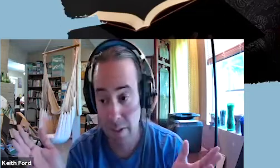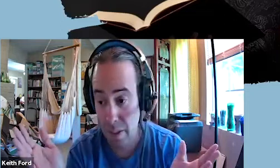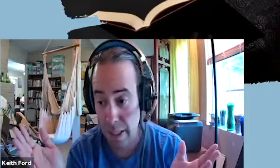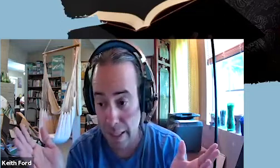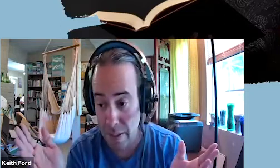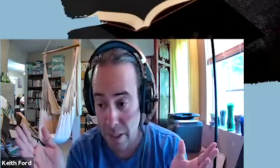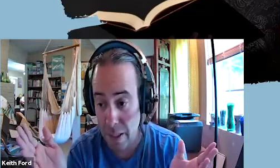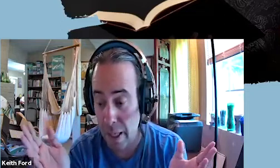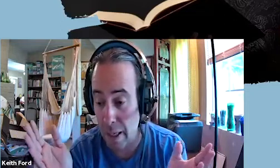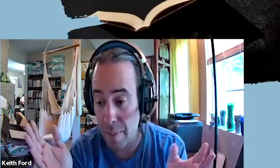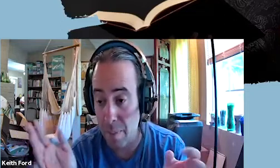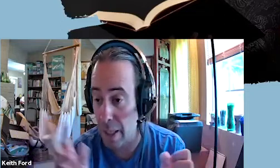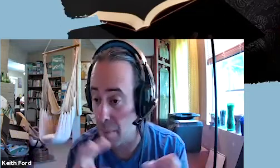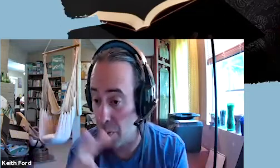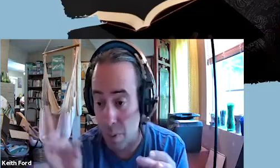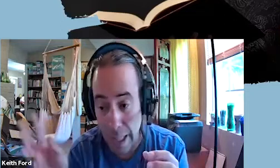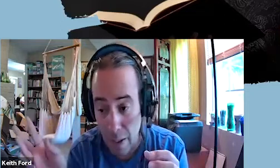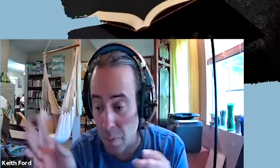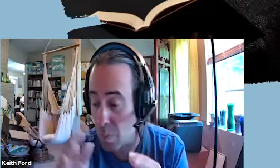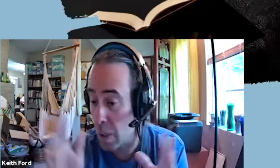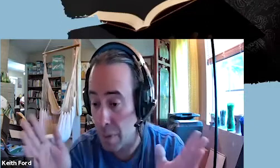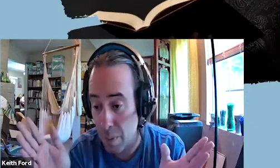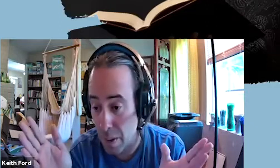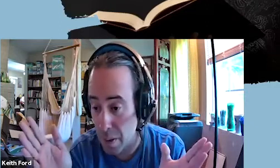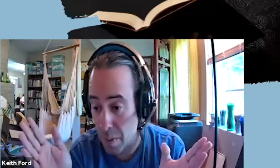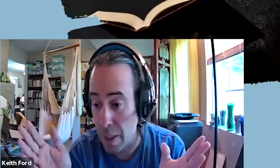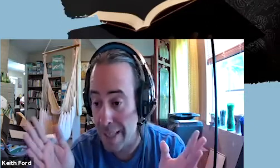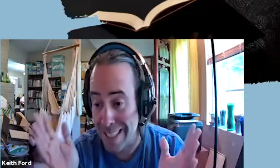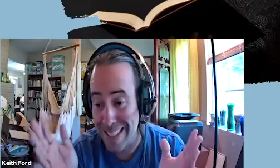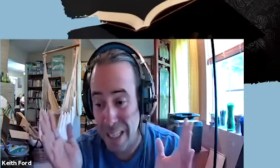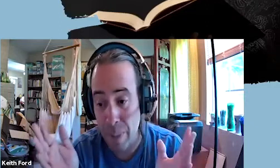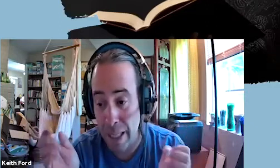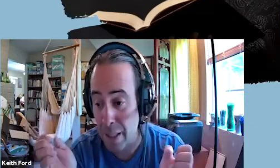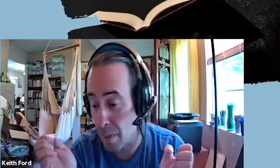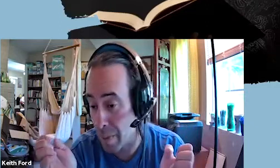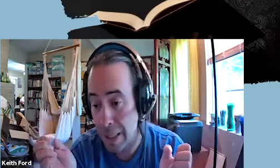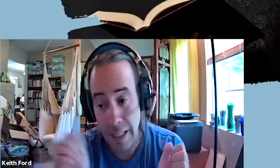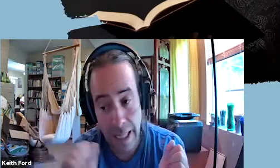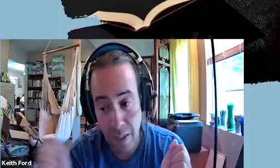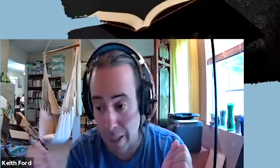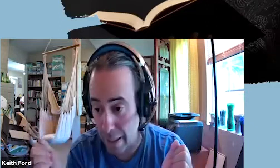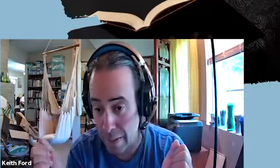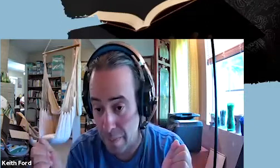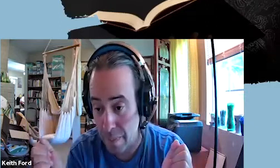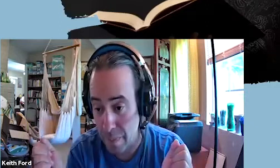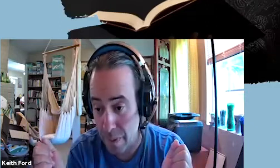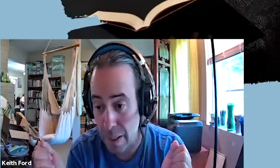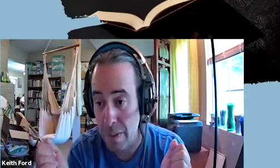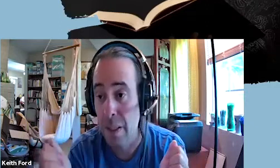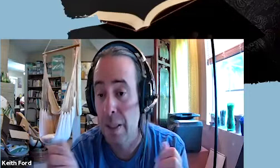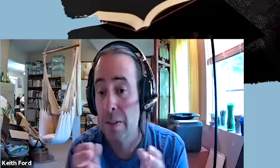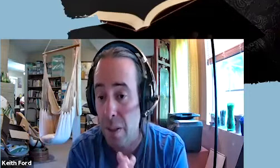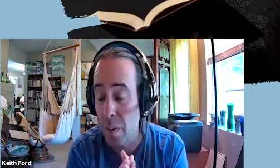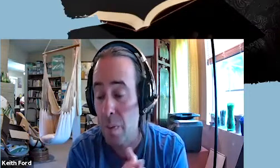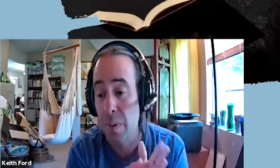just cancel the class. They can move it around, whatever they want to do. That is not a binding agreement in any way,